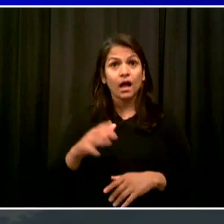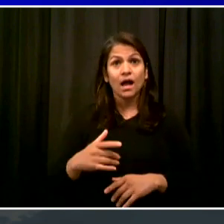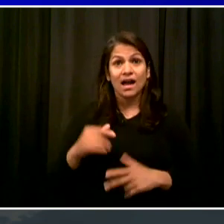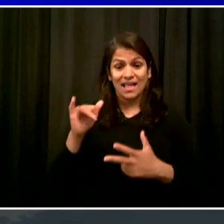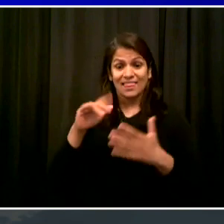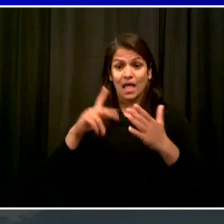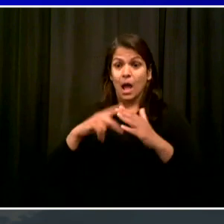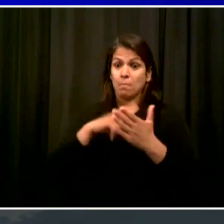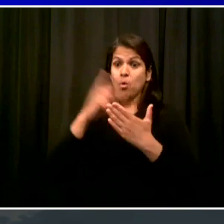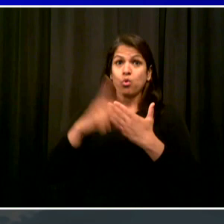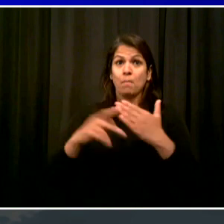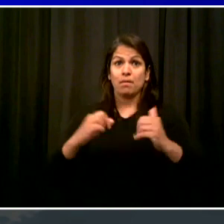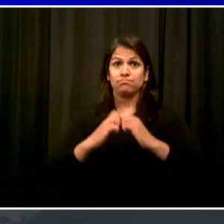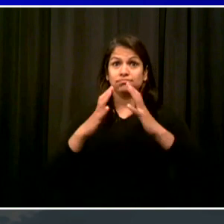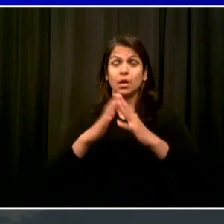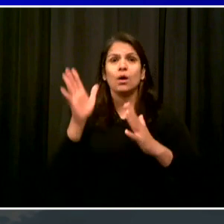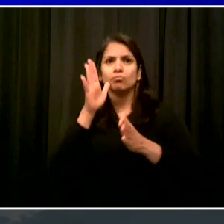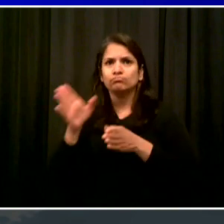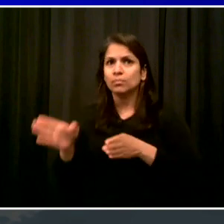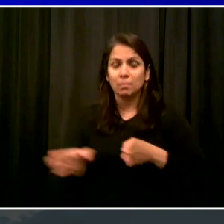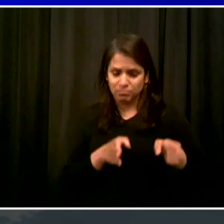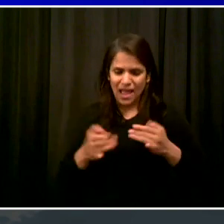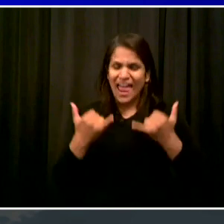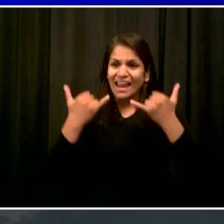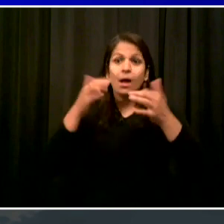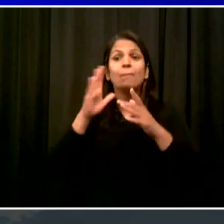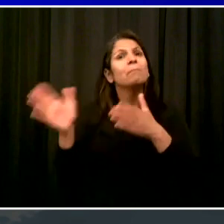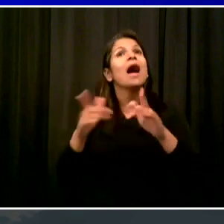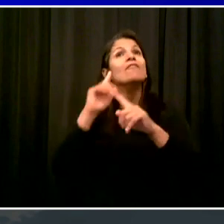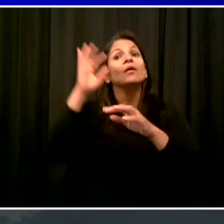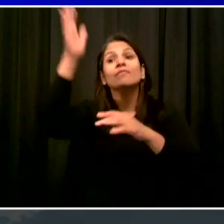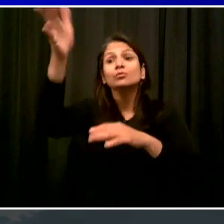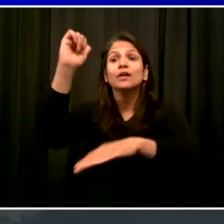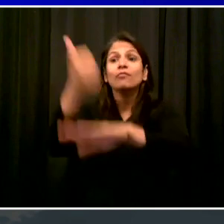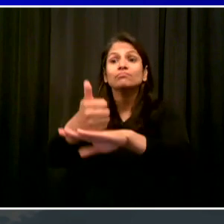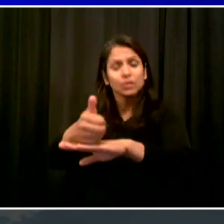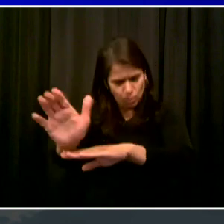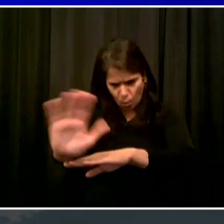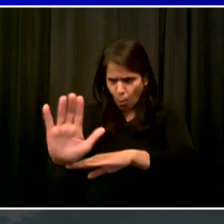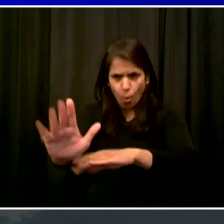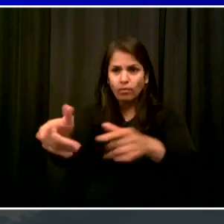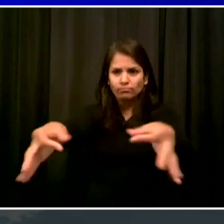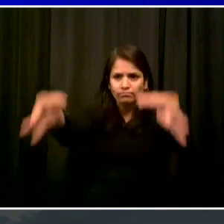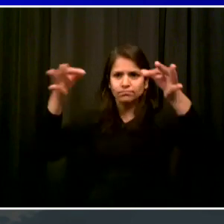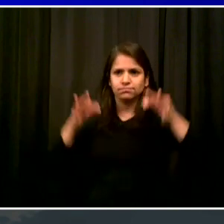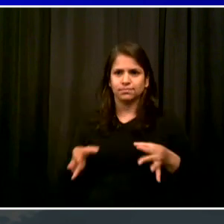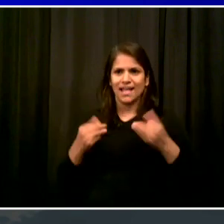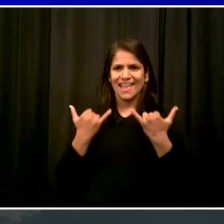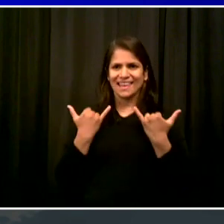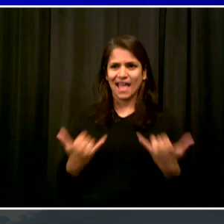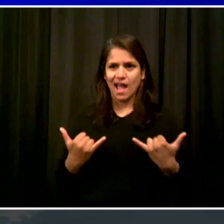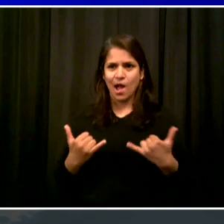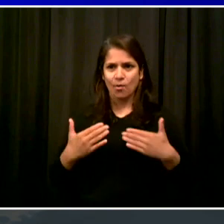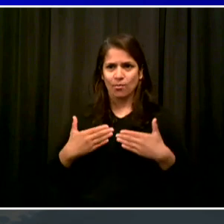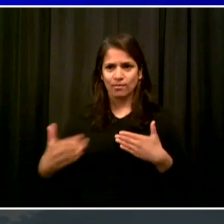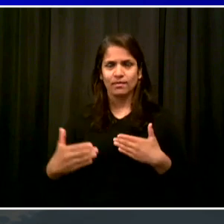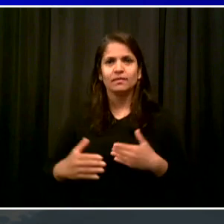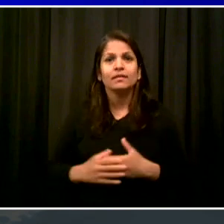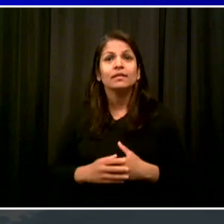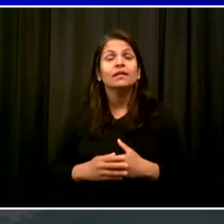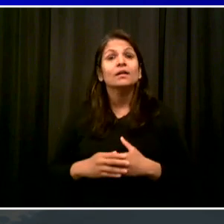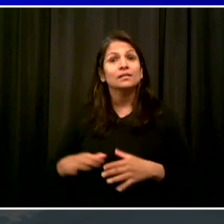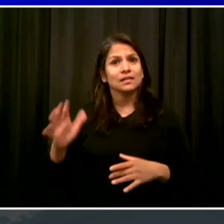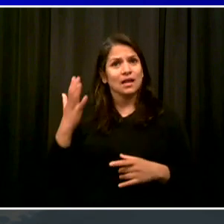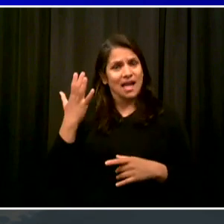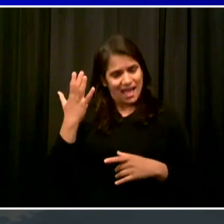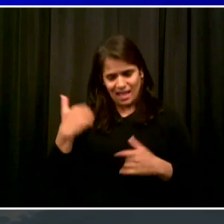September. The task force made the point, this is why I named the task force, speed, intensity, redistribution,